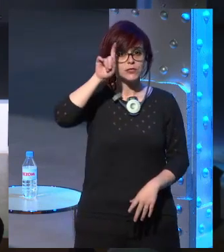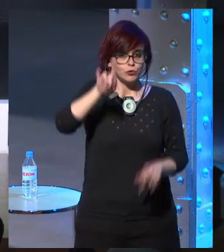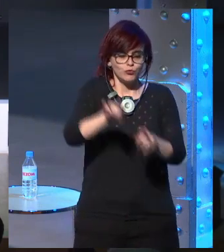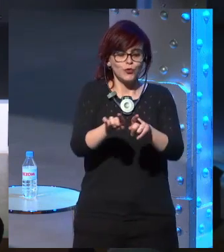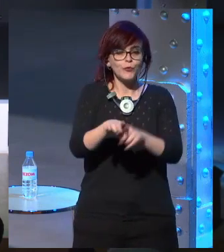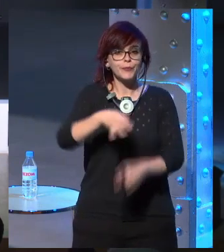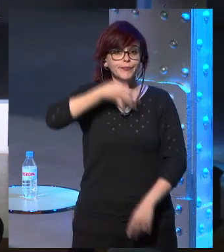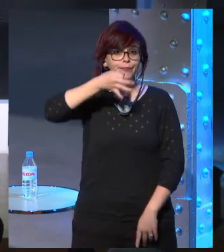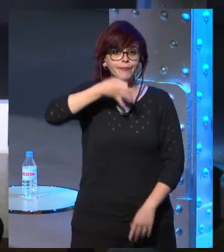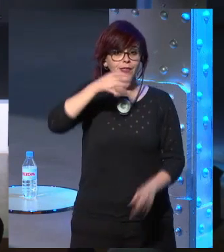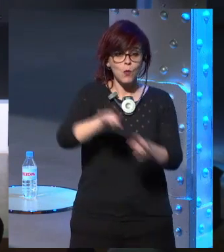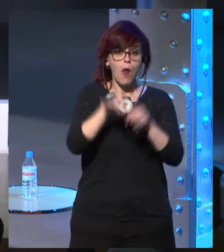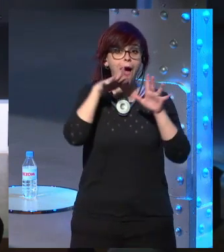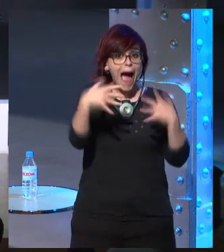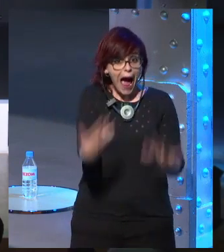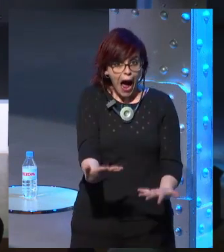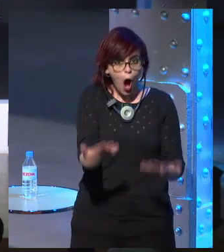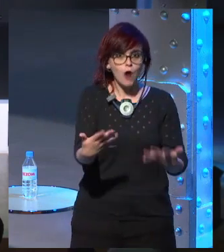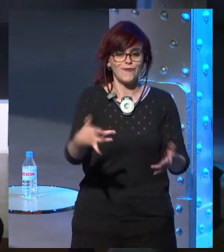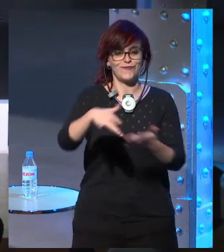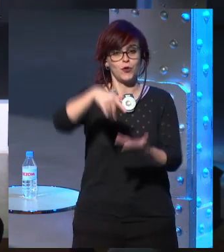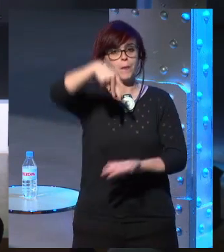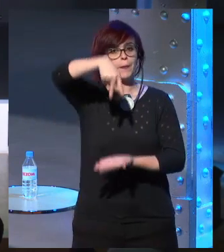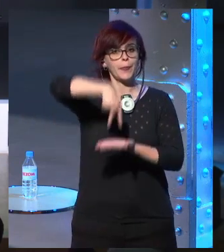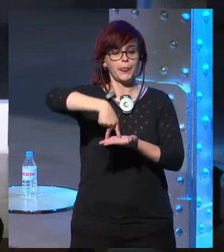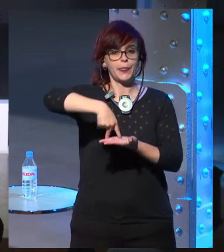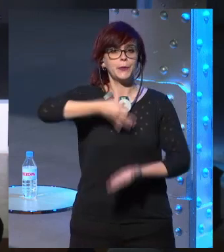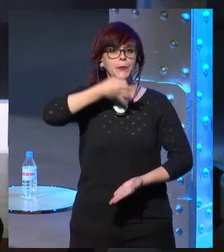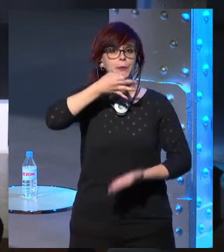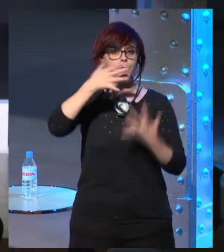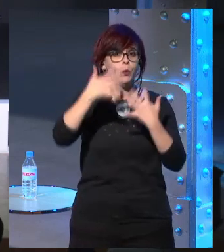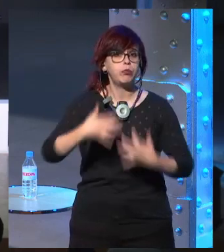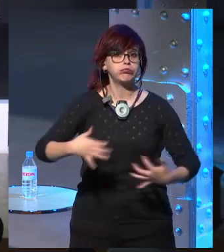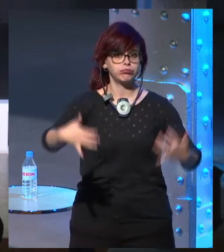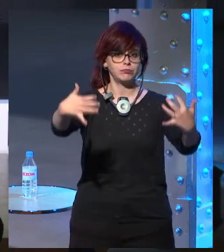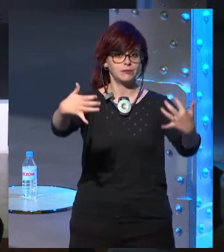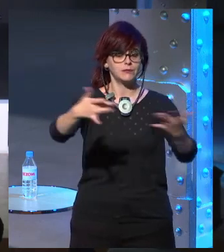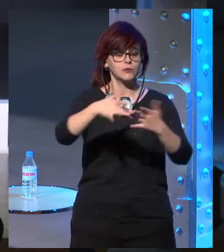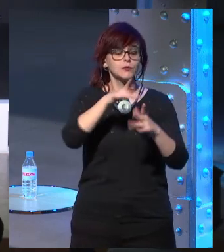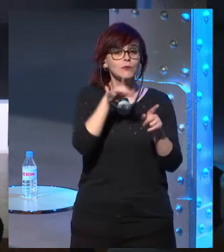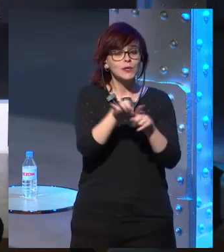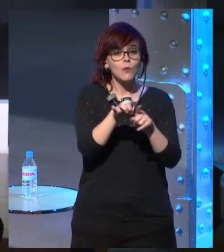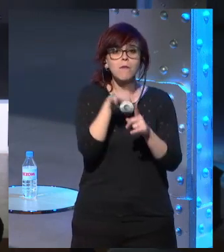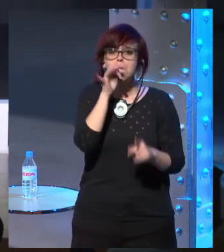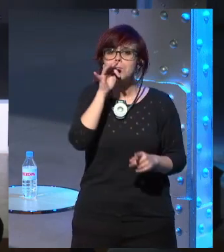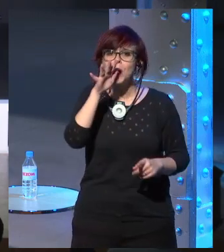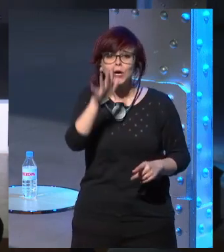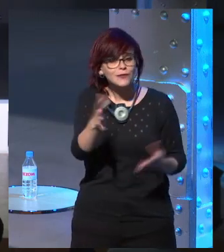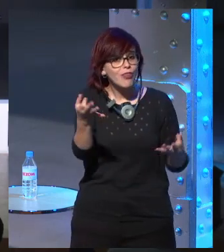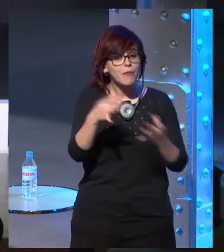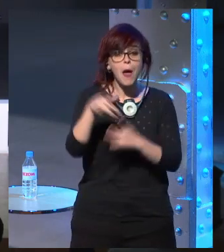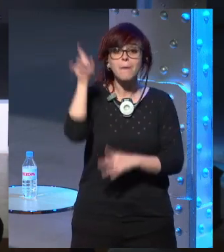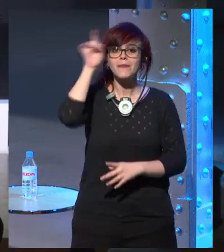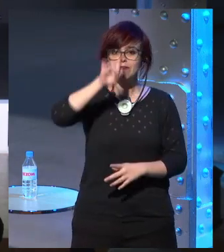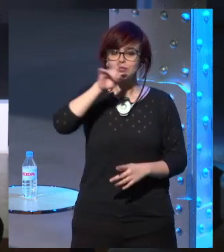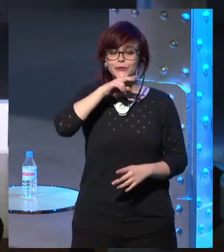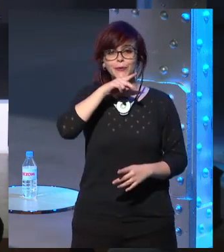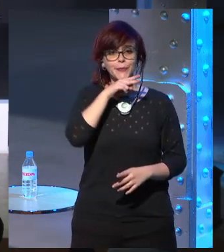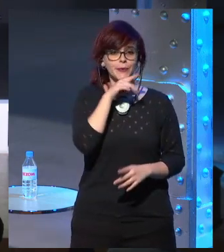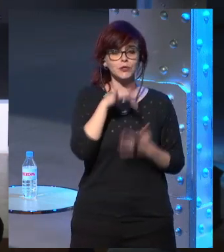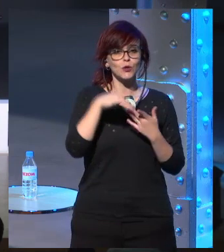is talk to a group of students. The premise of that is that the teacher is the expert, the student is the novice,